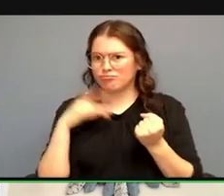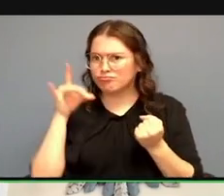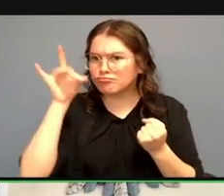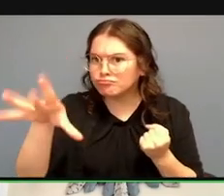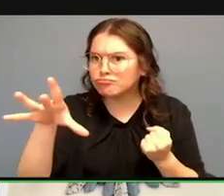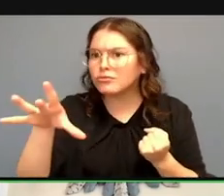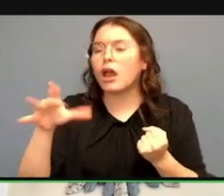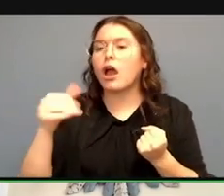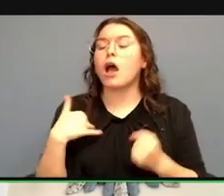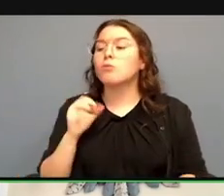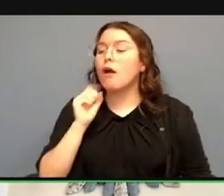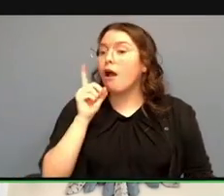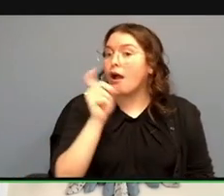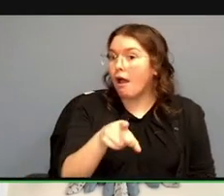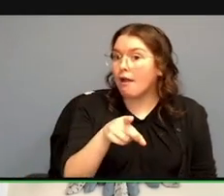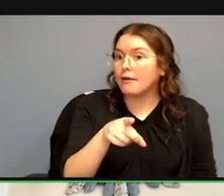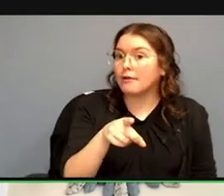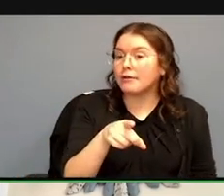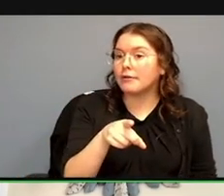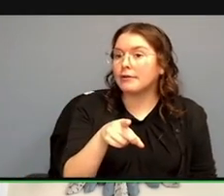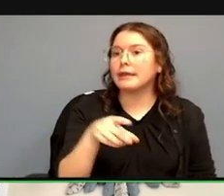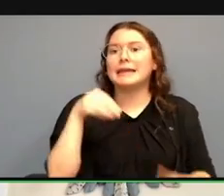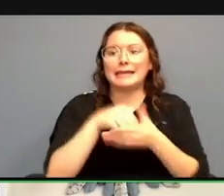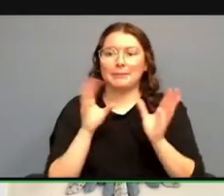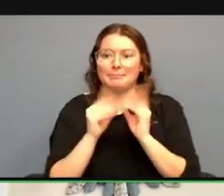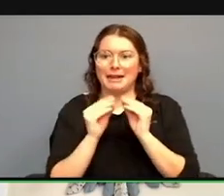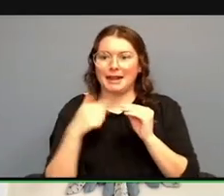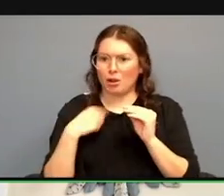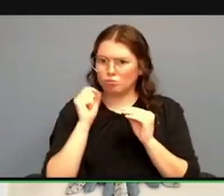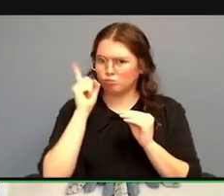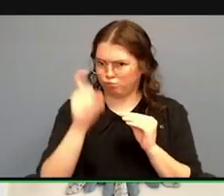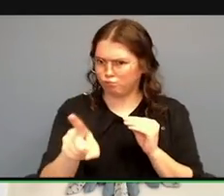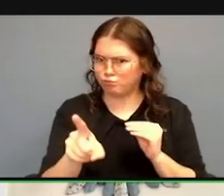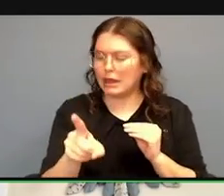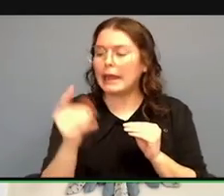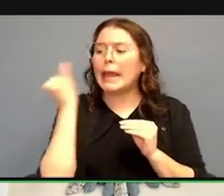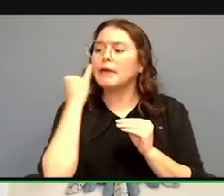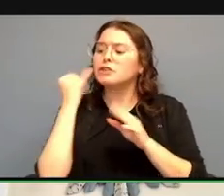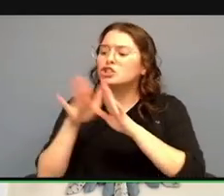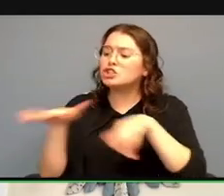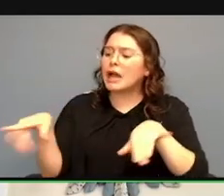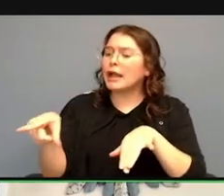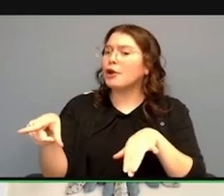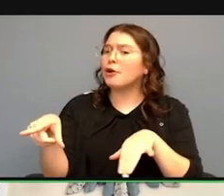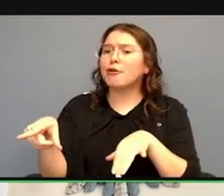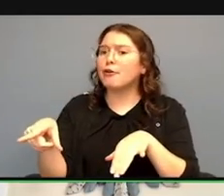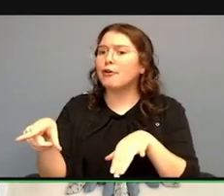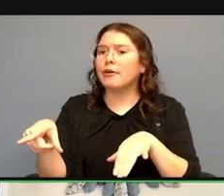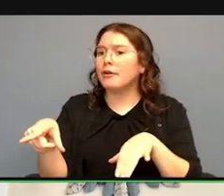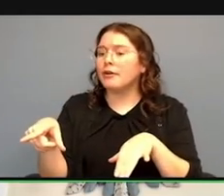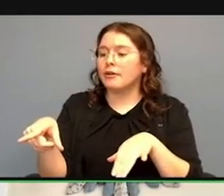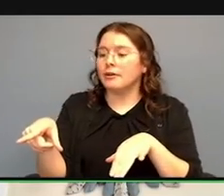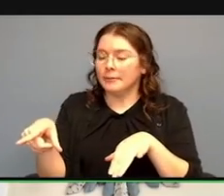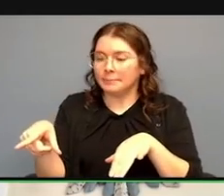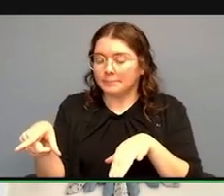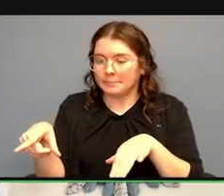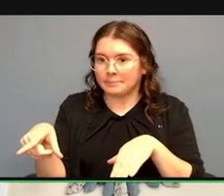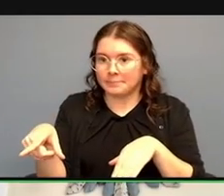will ask in meetings is if a child did not